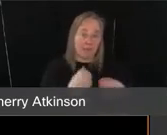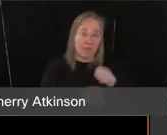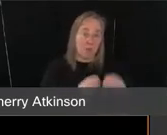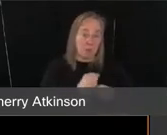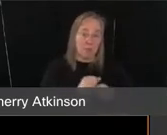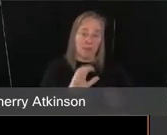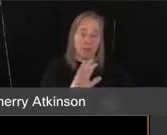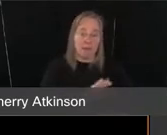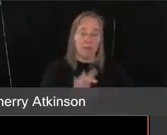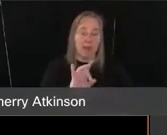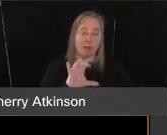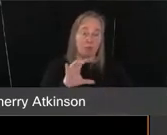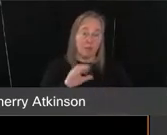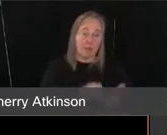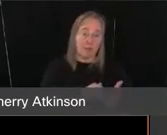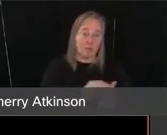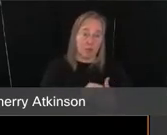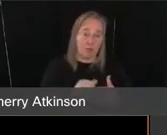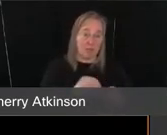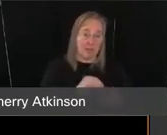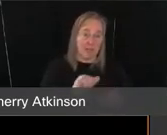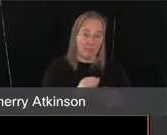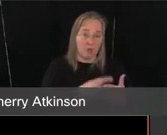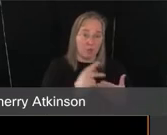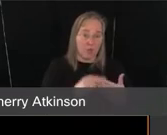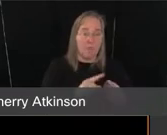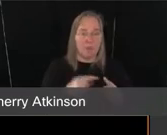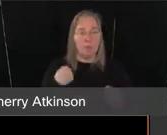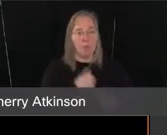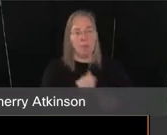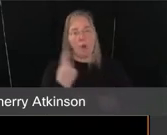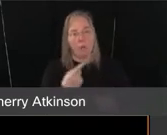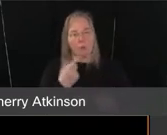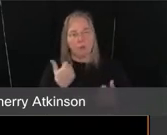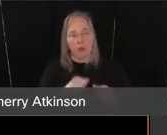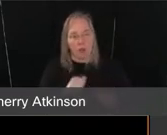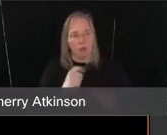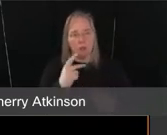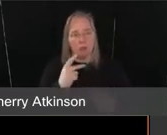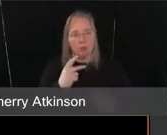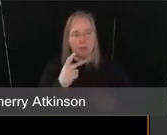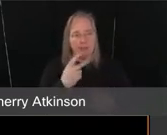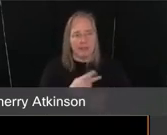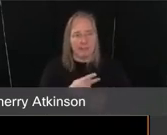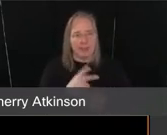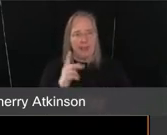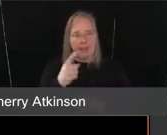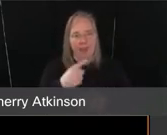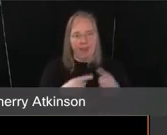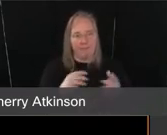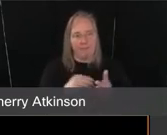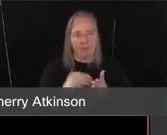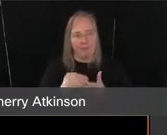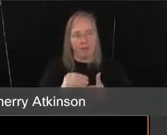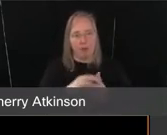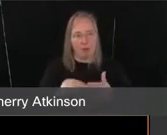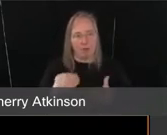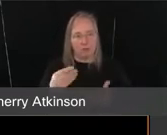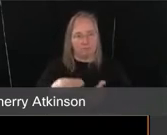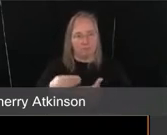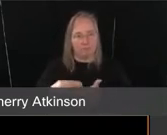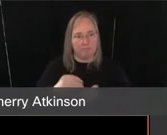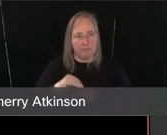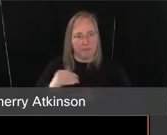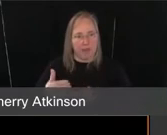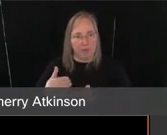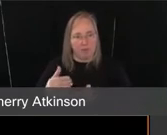project, but we always try to maintain at least a $500,000 contingency, which, you know, is part